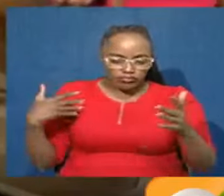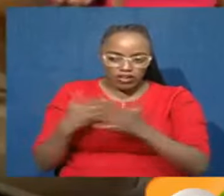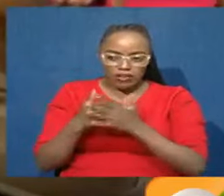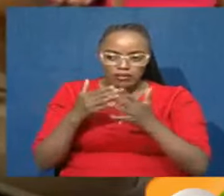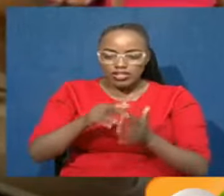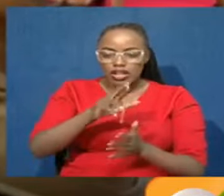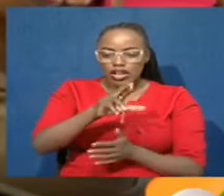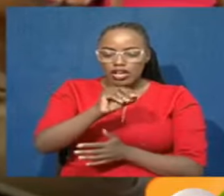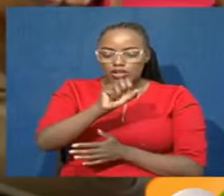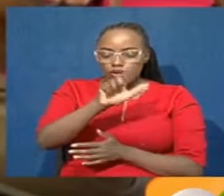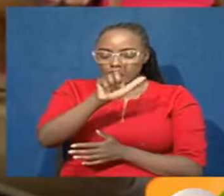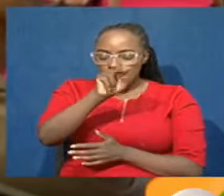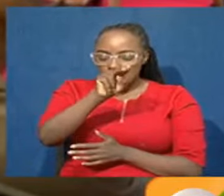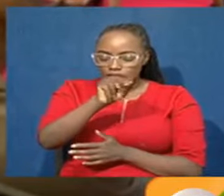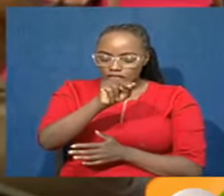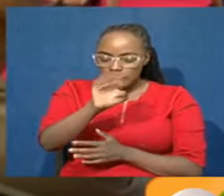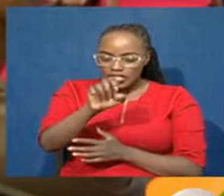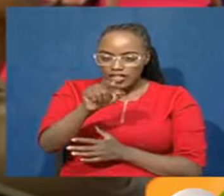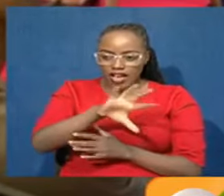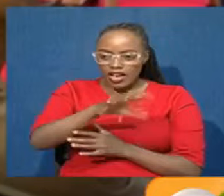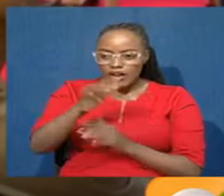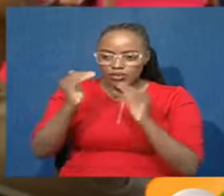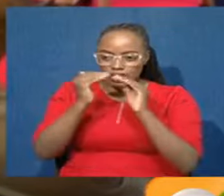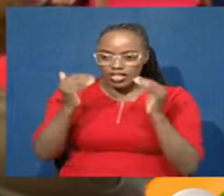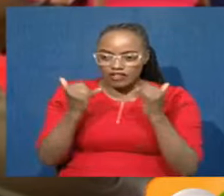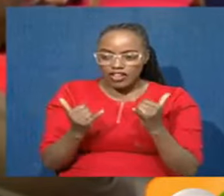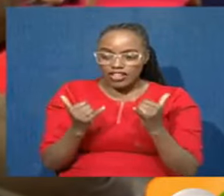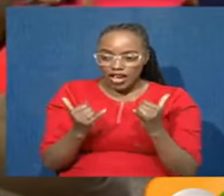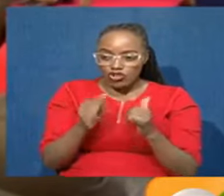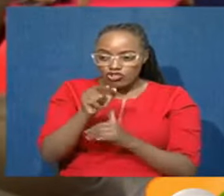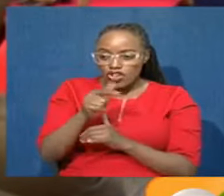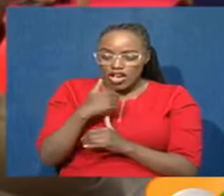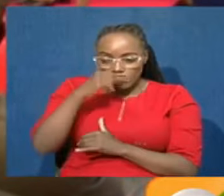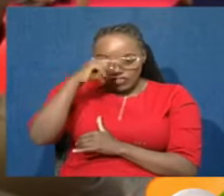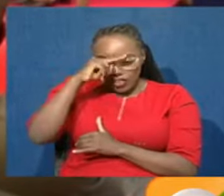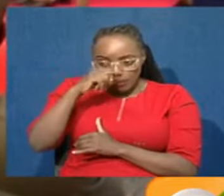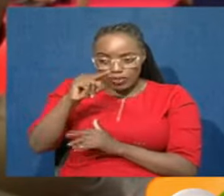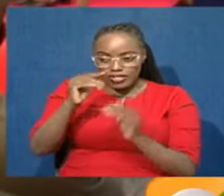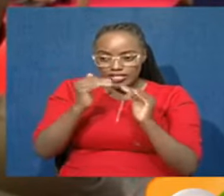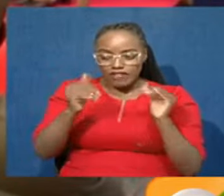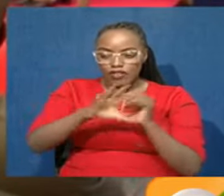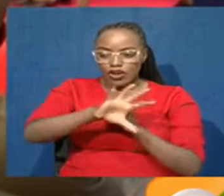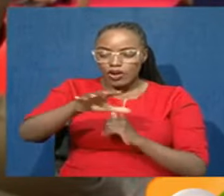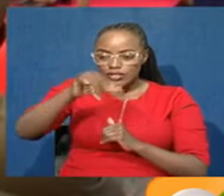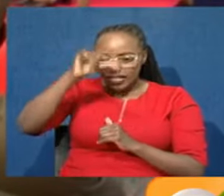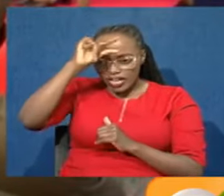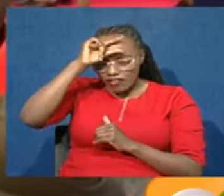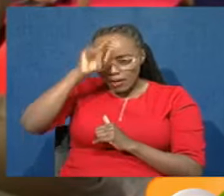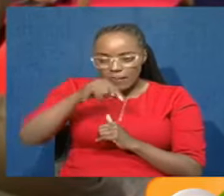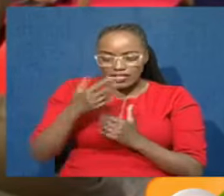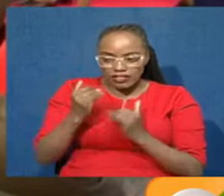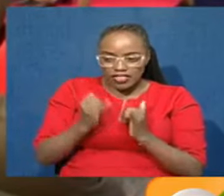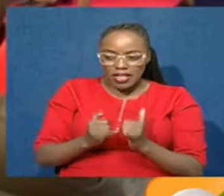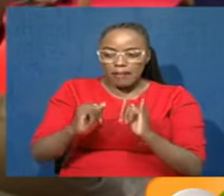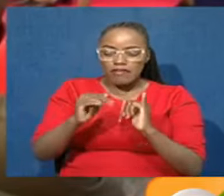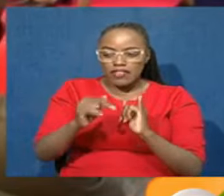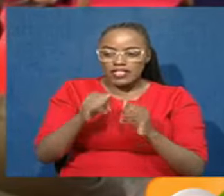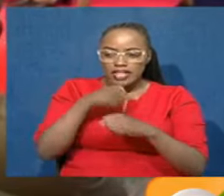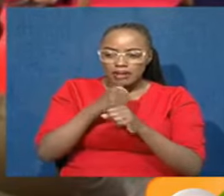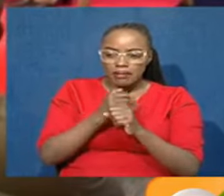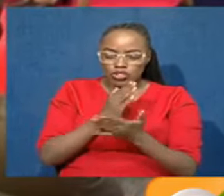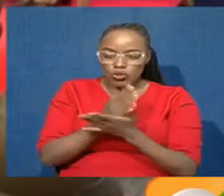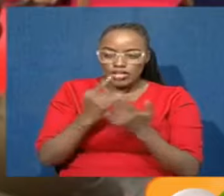Rosaline, at the county level, because you're now having to, at the policy level of the county government, you have to deal with the implementation of this and making sure that